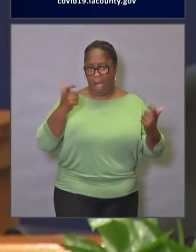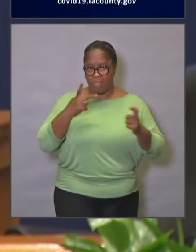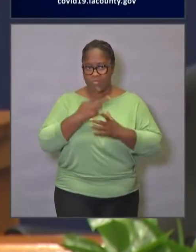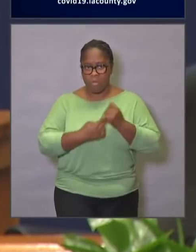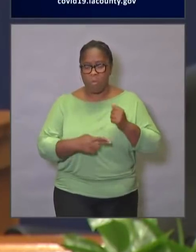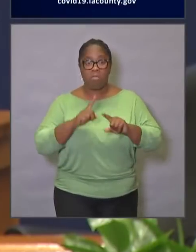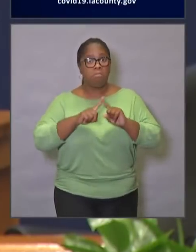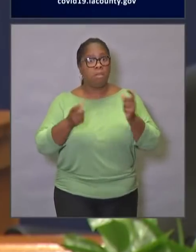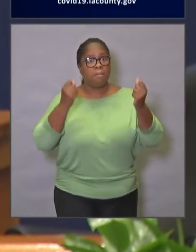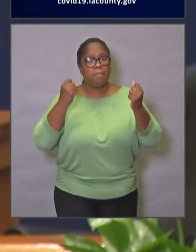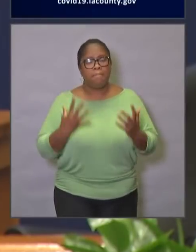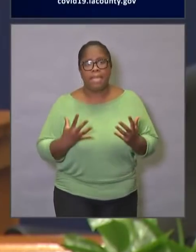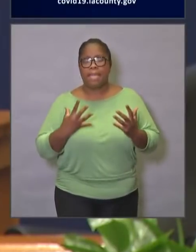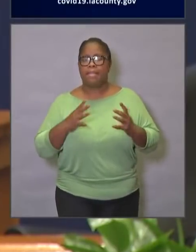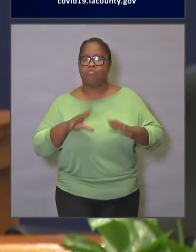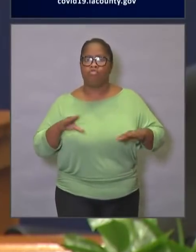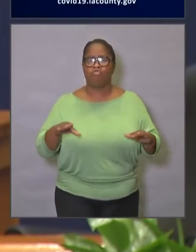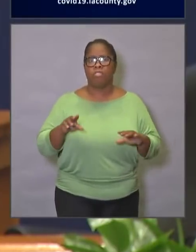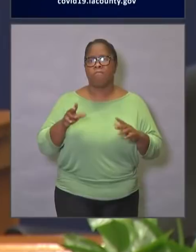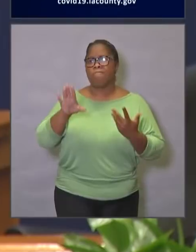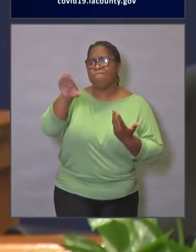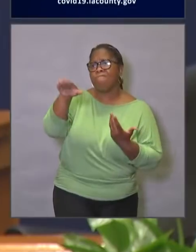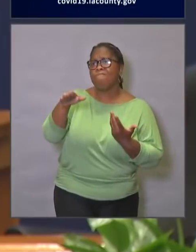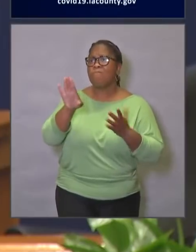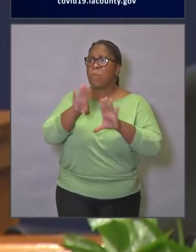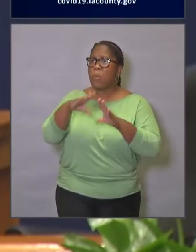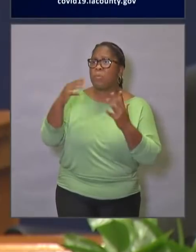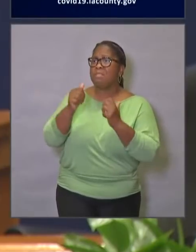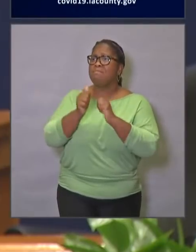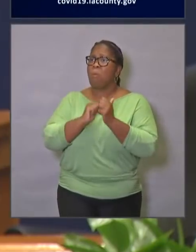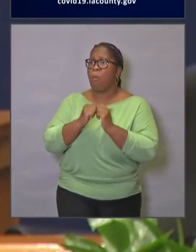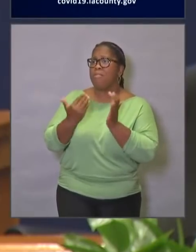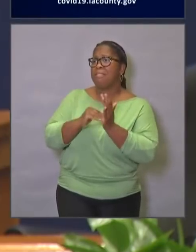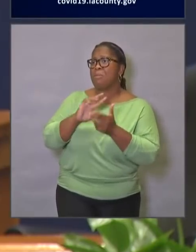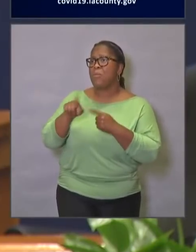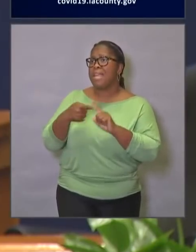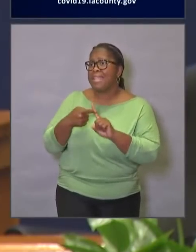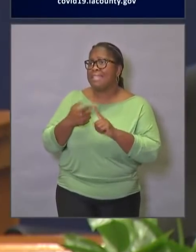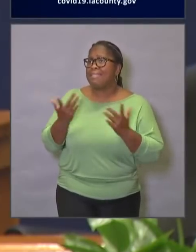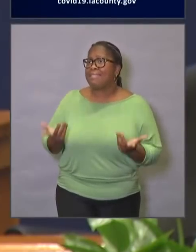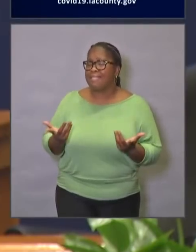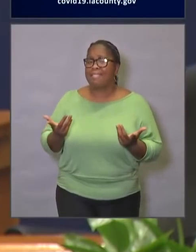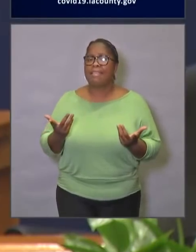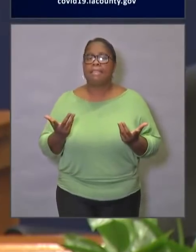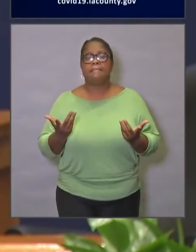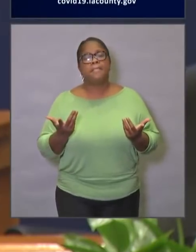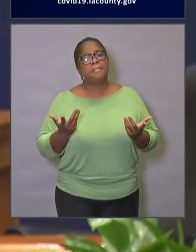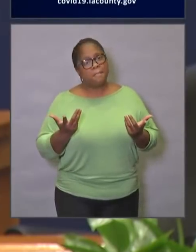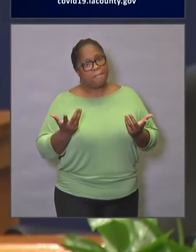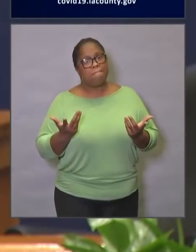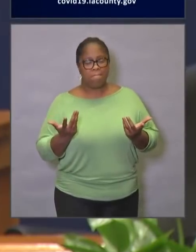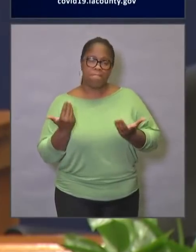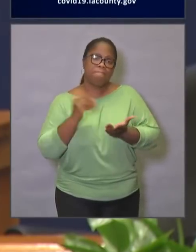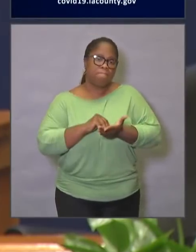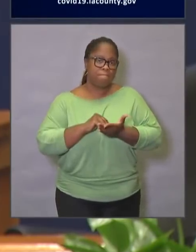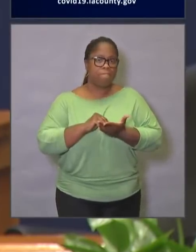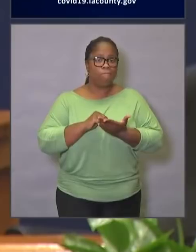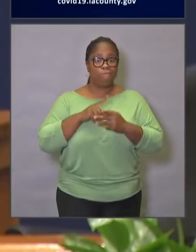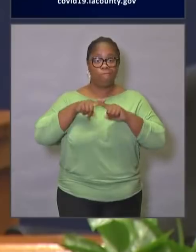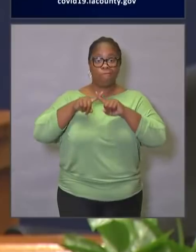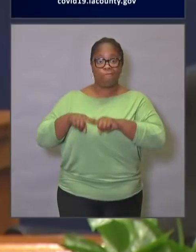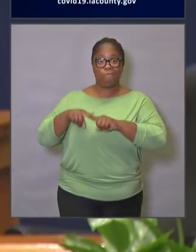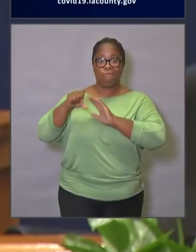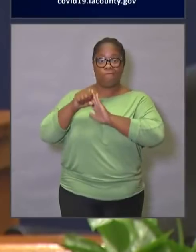lot of questions about when can youth sports reopen. And we're waiting again for guidance from the state on